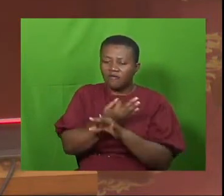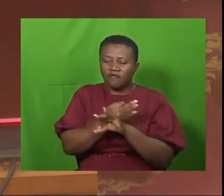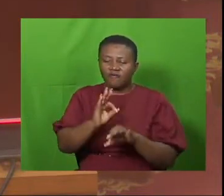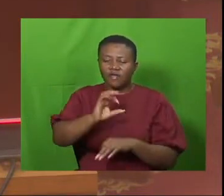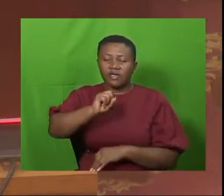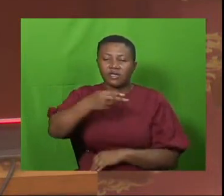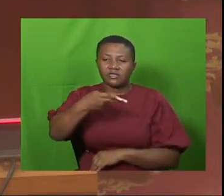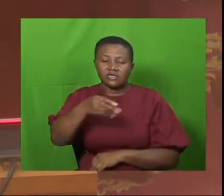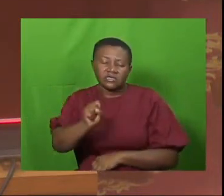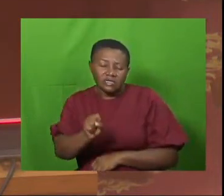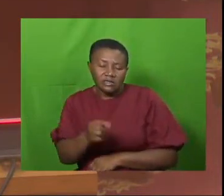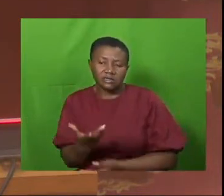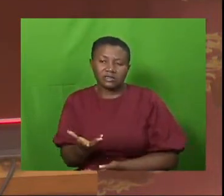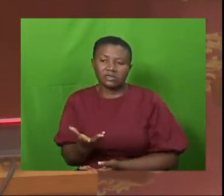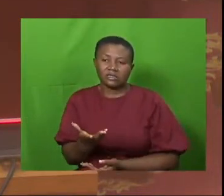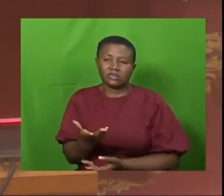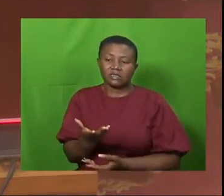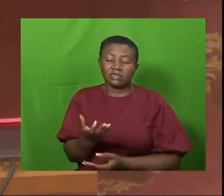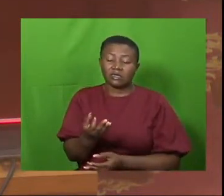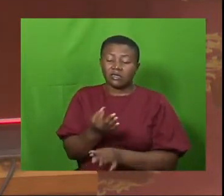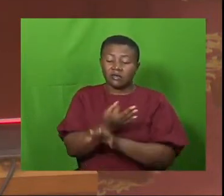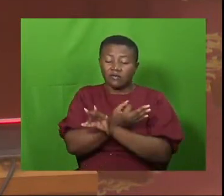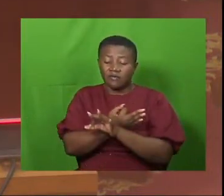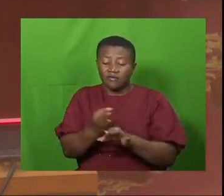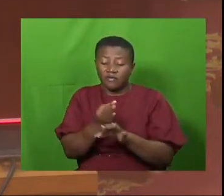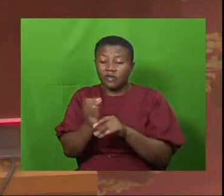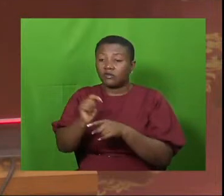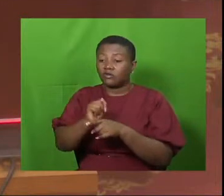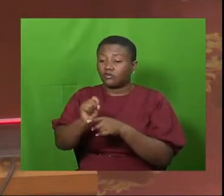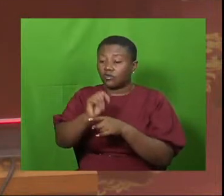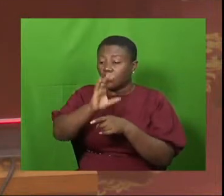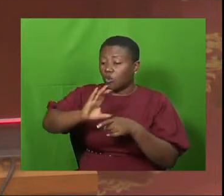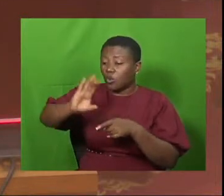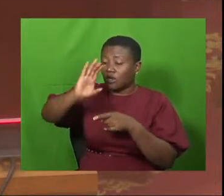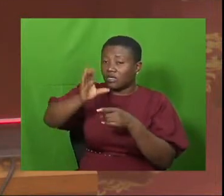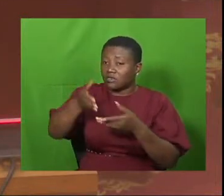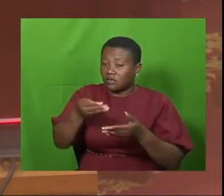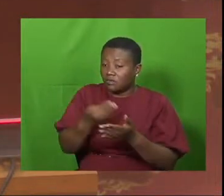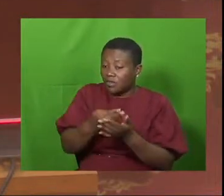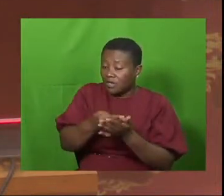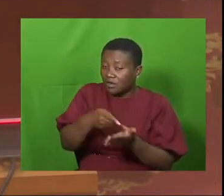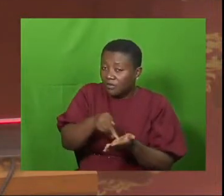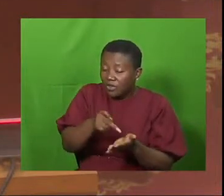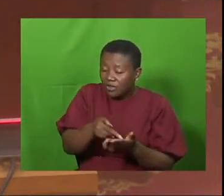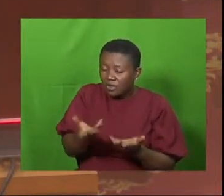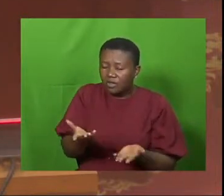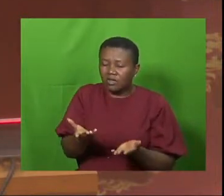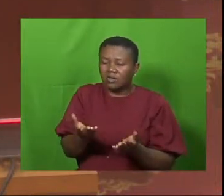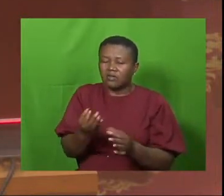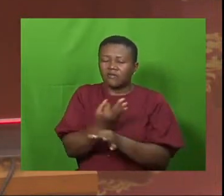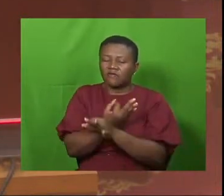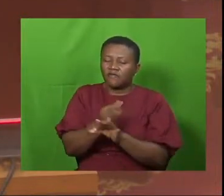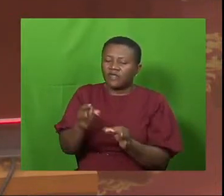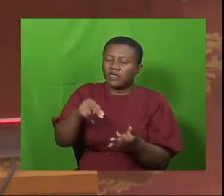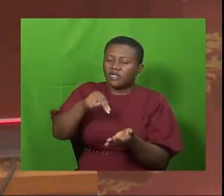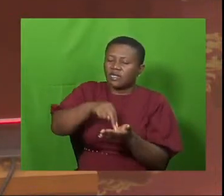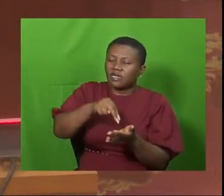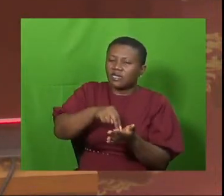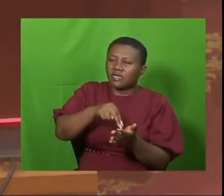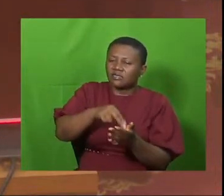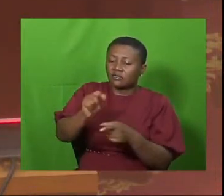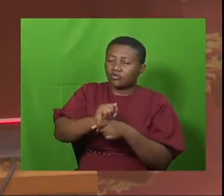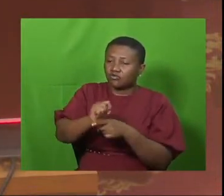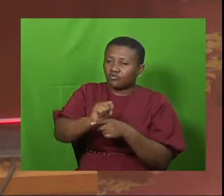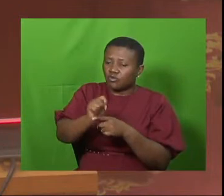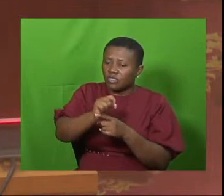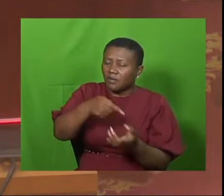SHS, free training college allowance, free nursing training college allowance,